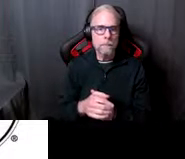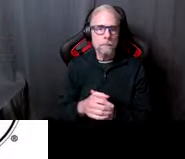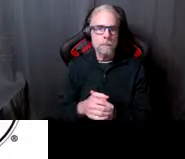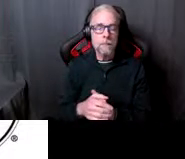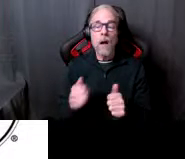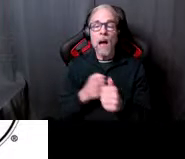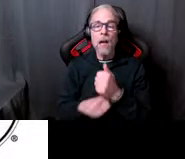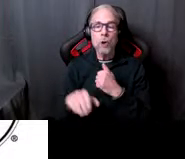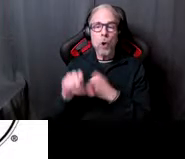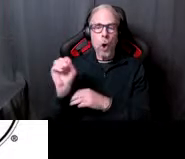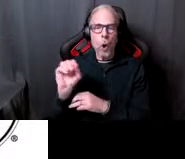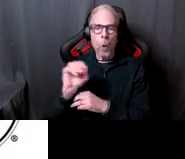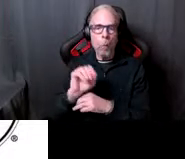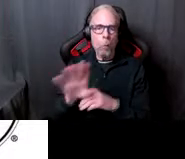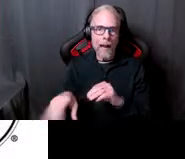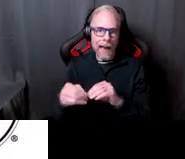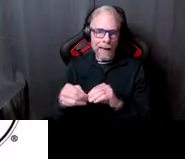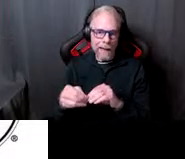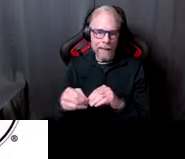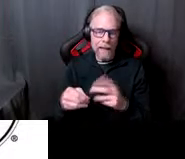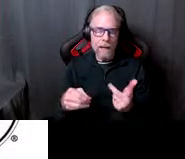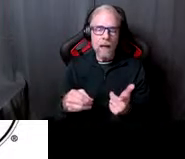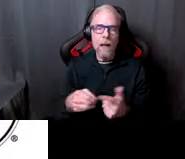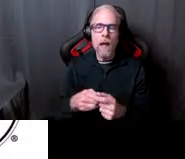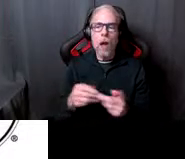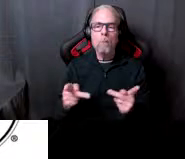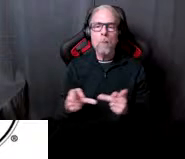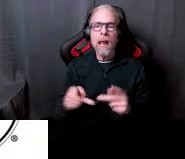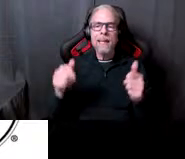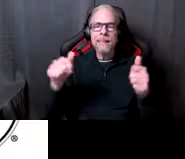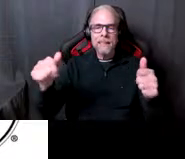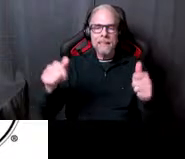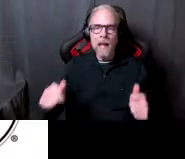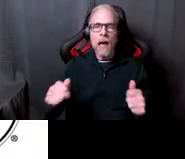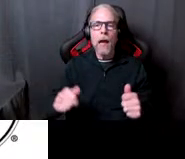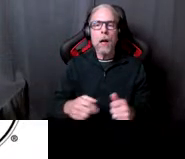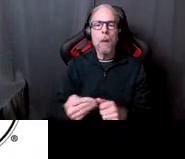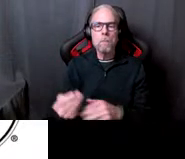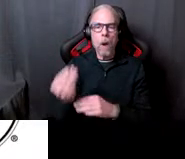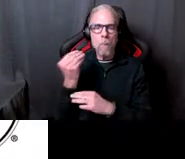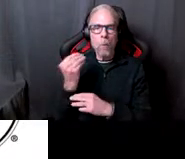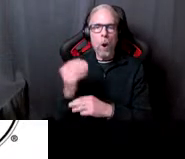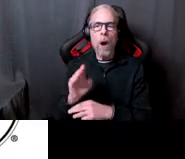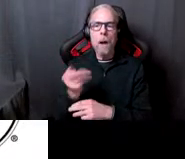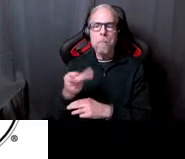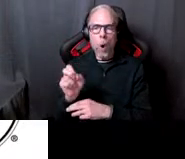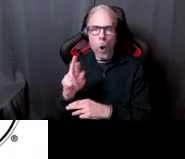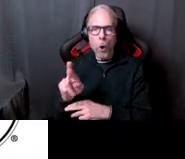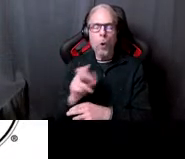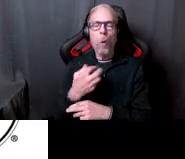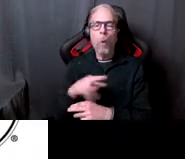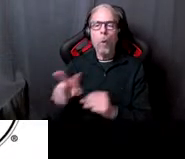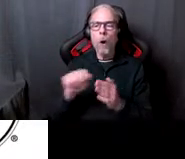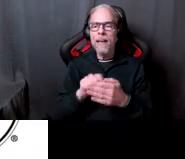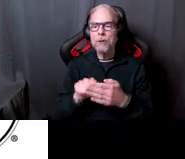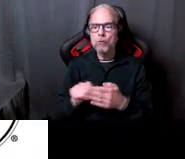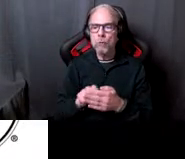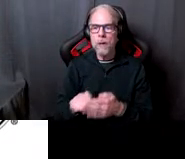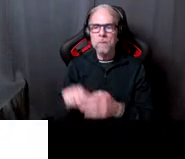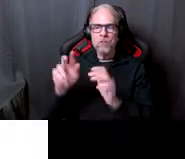Under O, we added placing a sign, memorial, marker, or inscription.